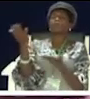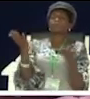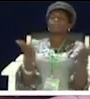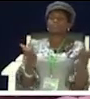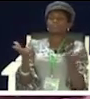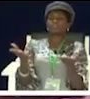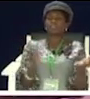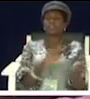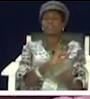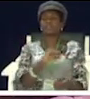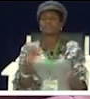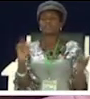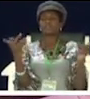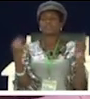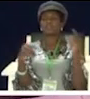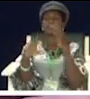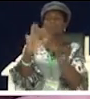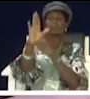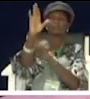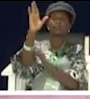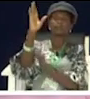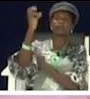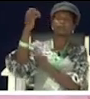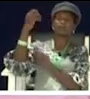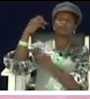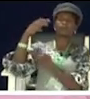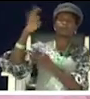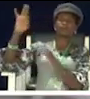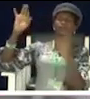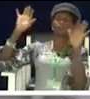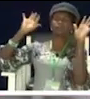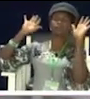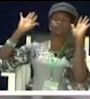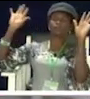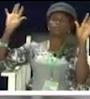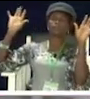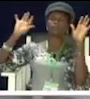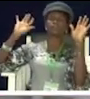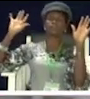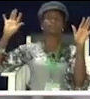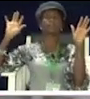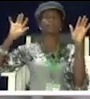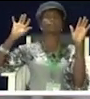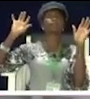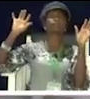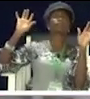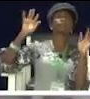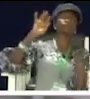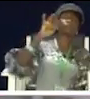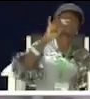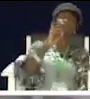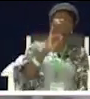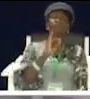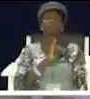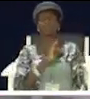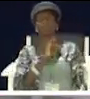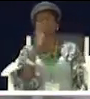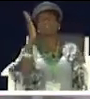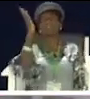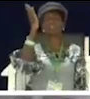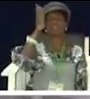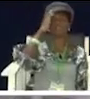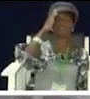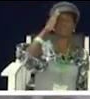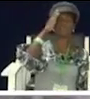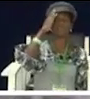Hallelujah. I'm serving the God of miracles. Thank you, Father.